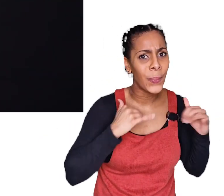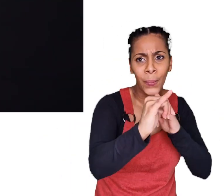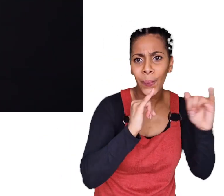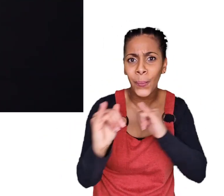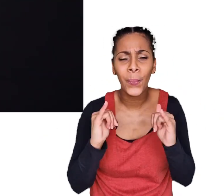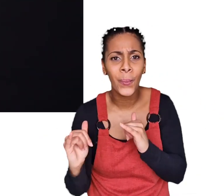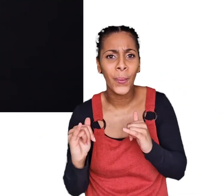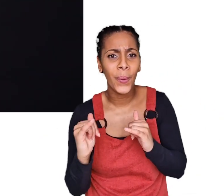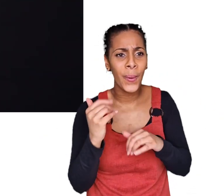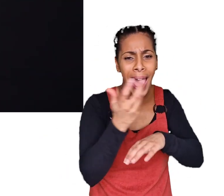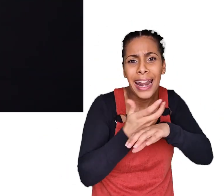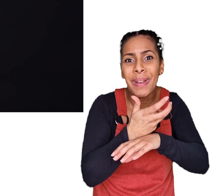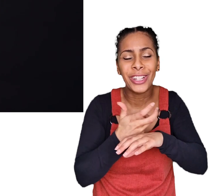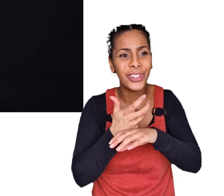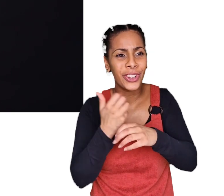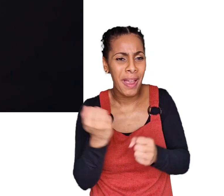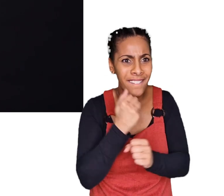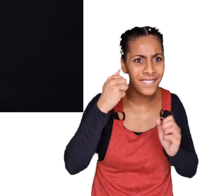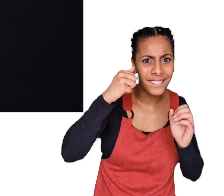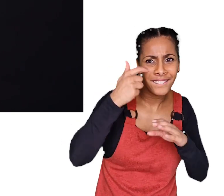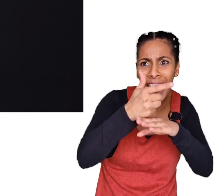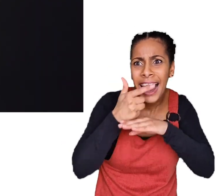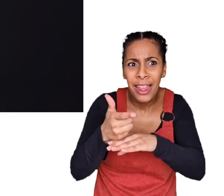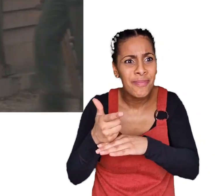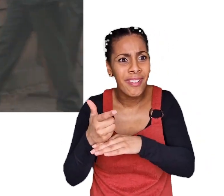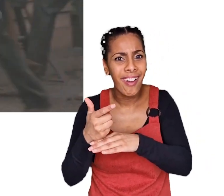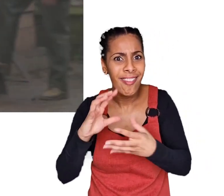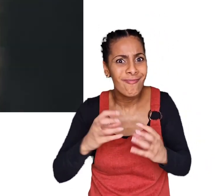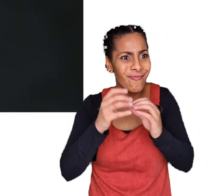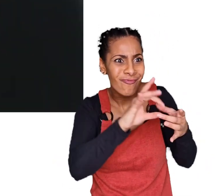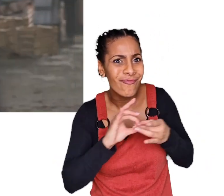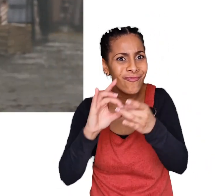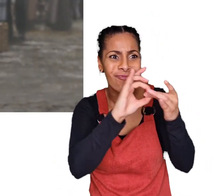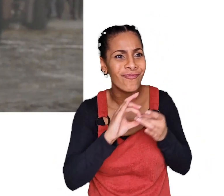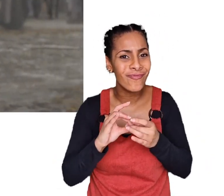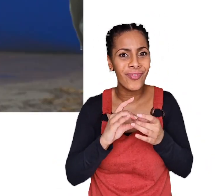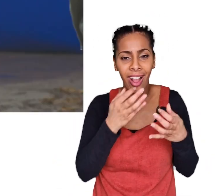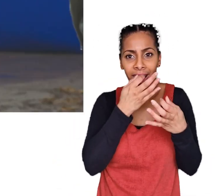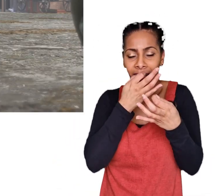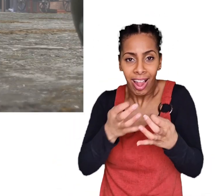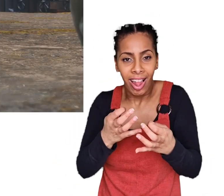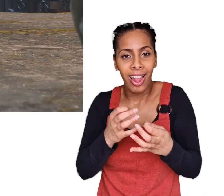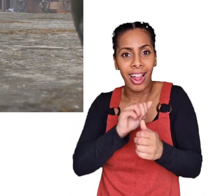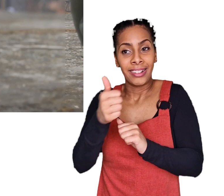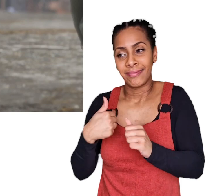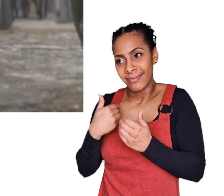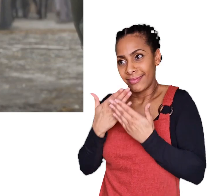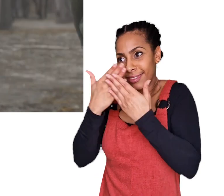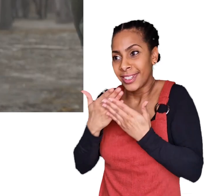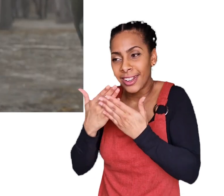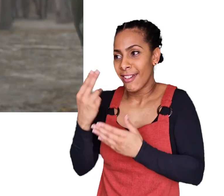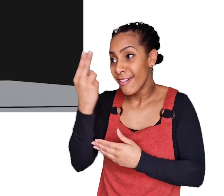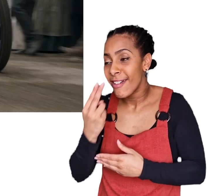and filmmaking. So I started to make movies with them, and that naturally led to me studying more arts